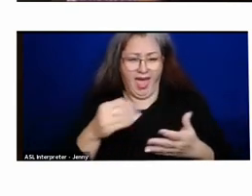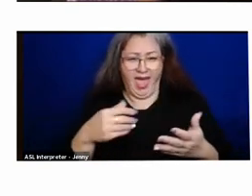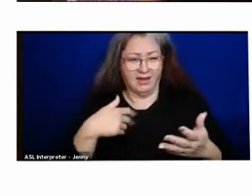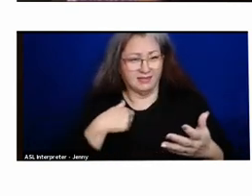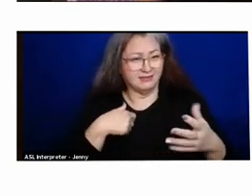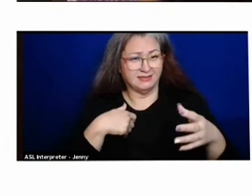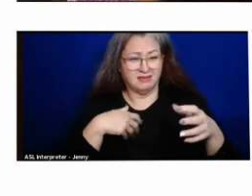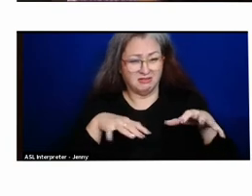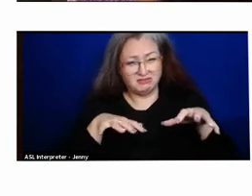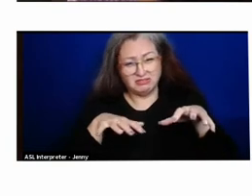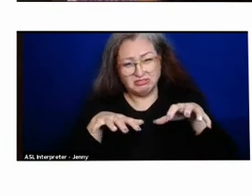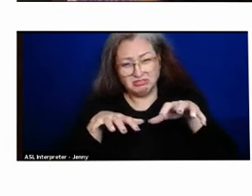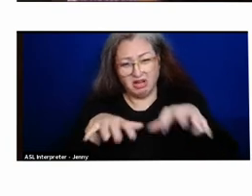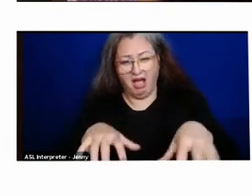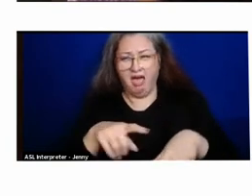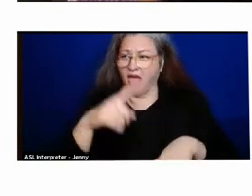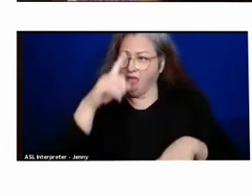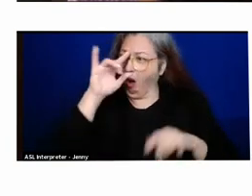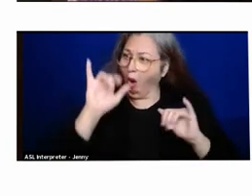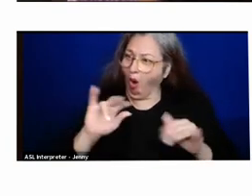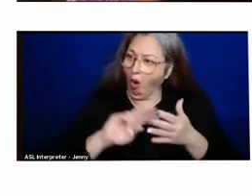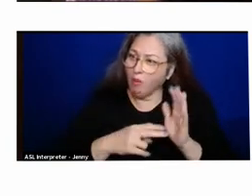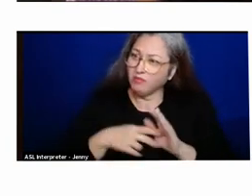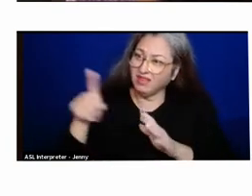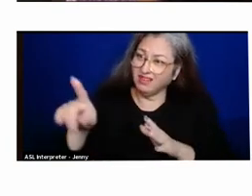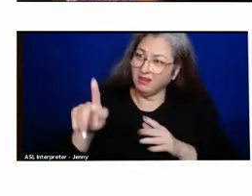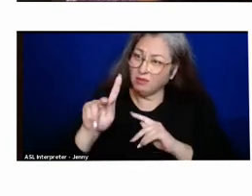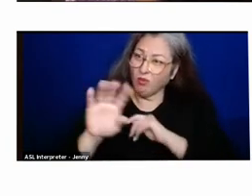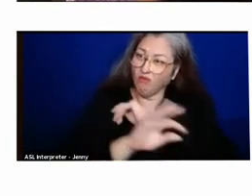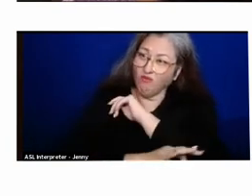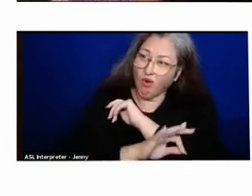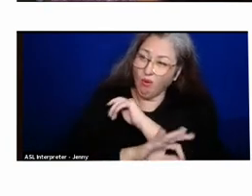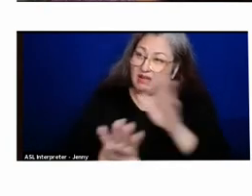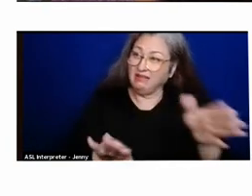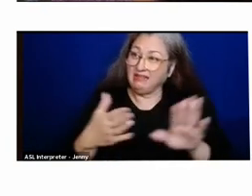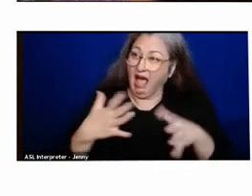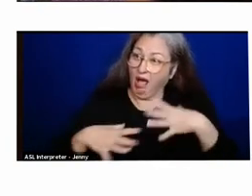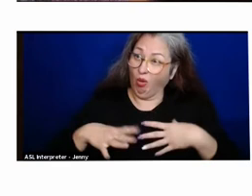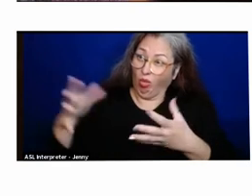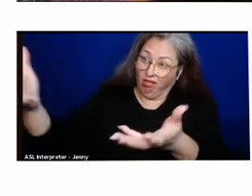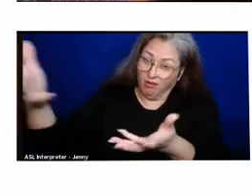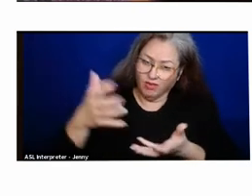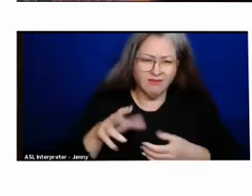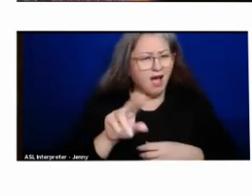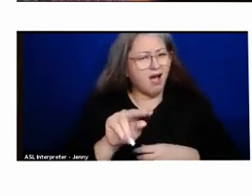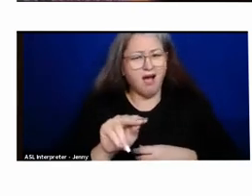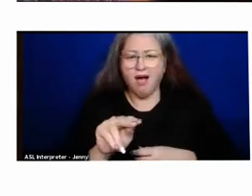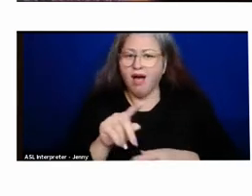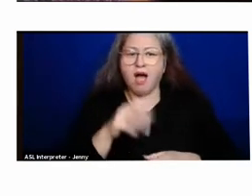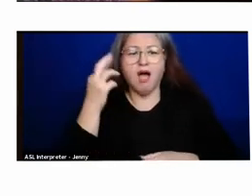People assumed that the clothing must be coming from dead foreigners. Of course, people soon realized that this was not true,